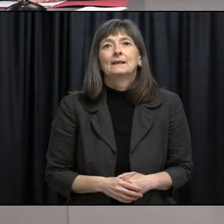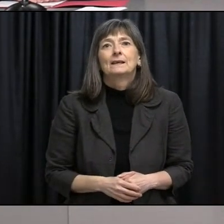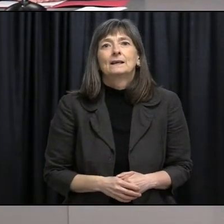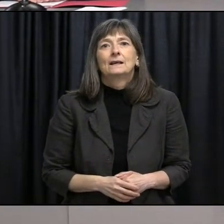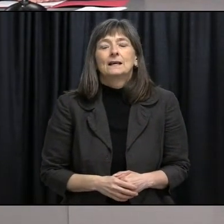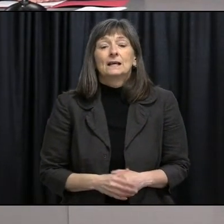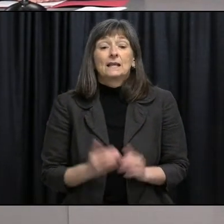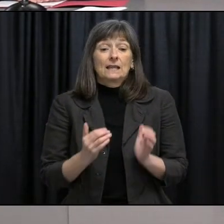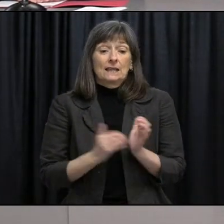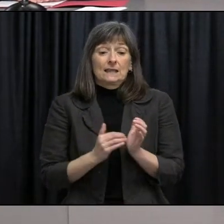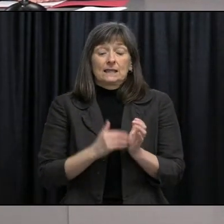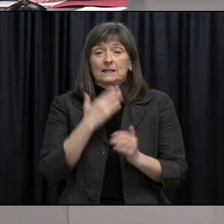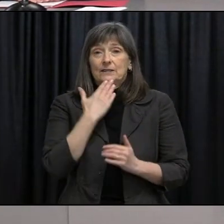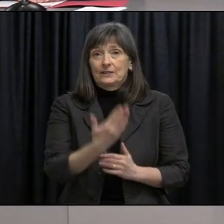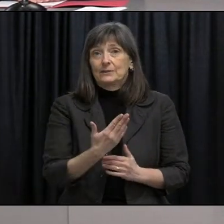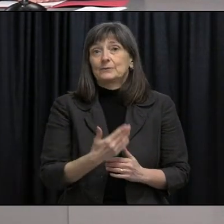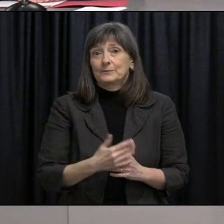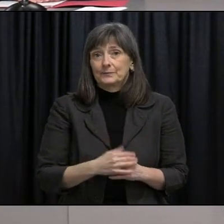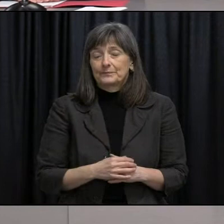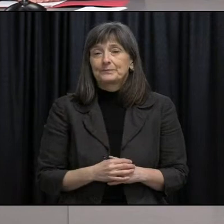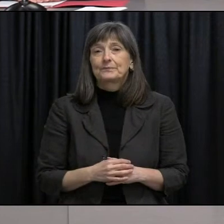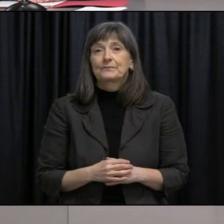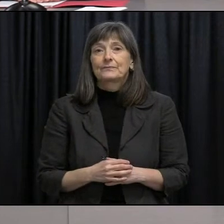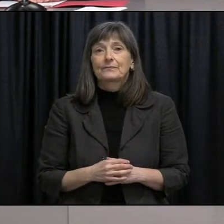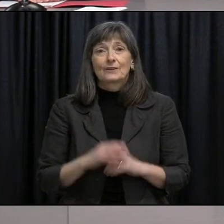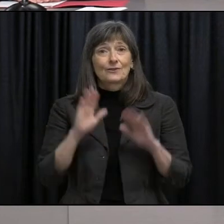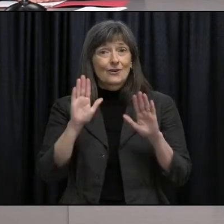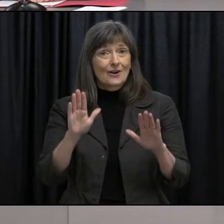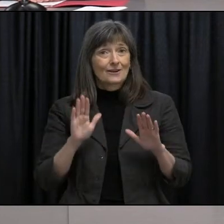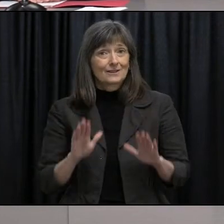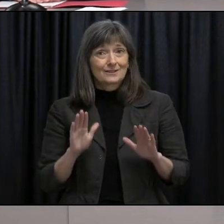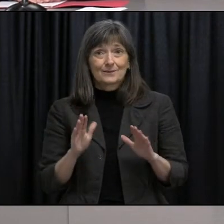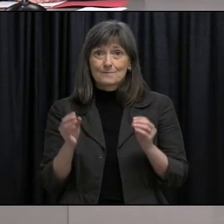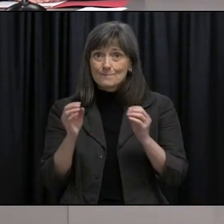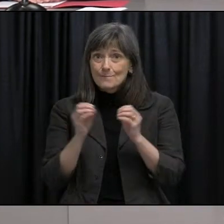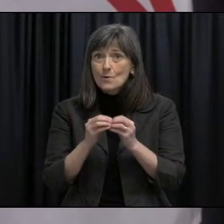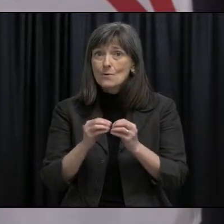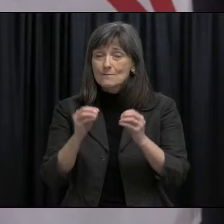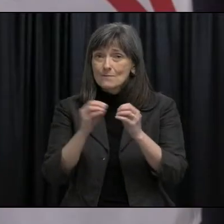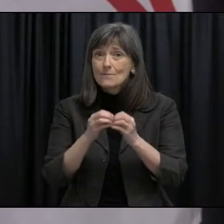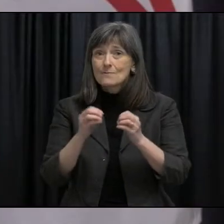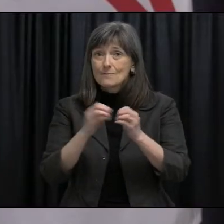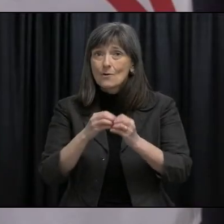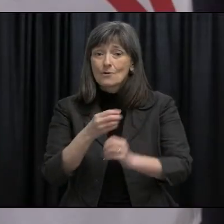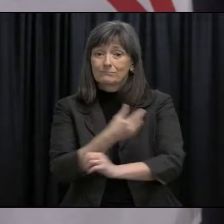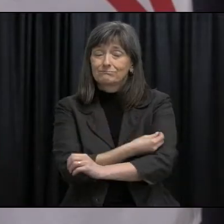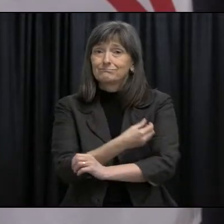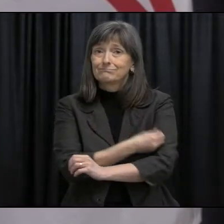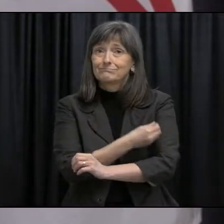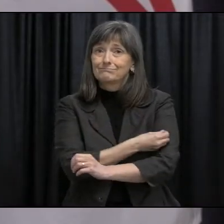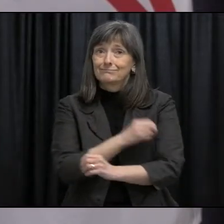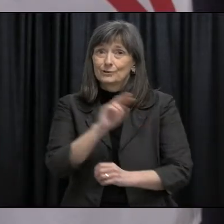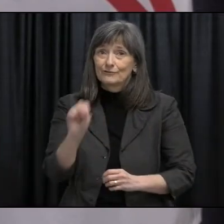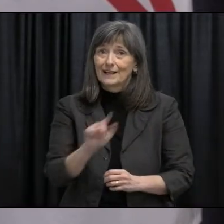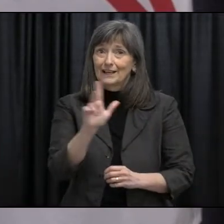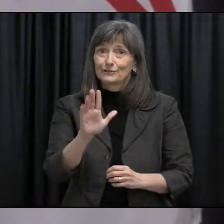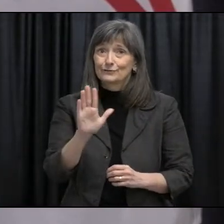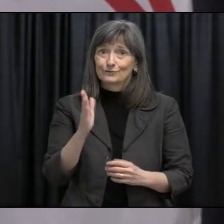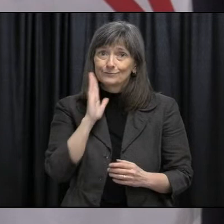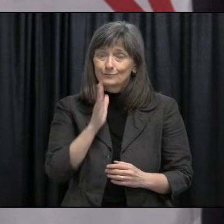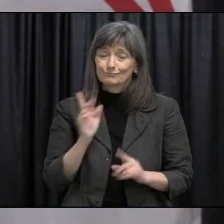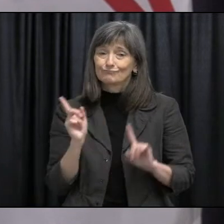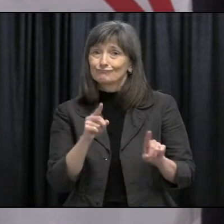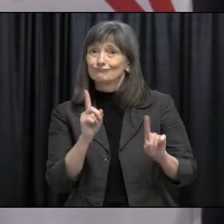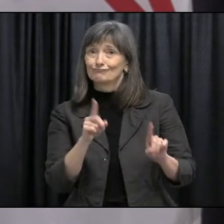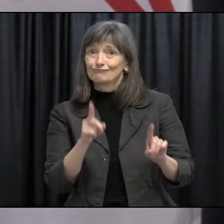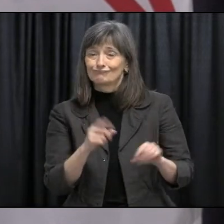Well, thank you, Dr. Fitzgerald. It is indeed great to hear about ever-increasing numbers of people in Newfoundland and Labrador who are getting